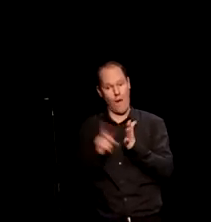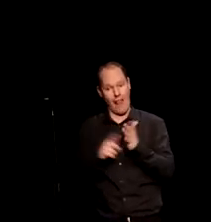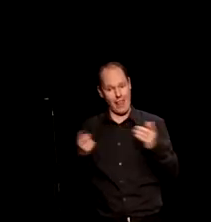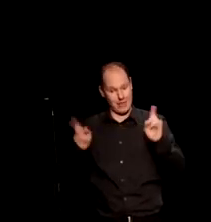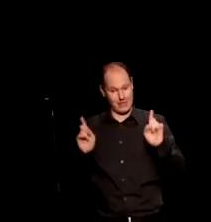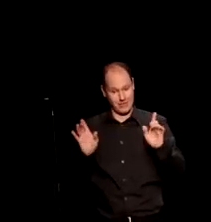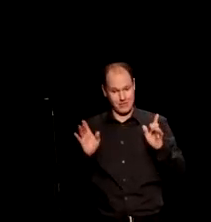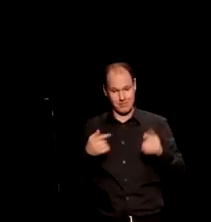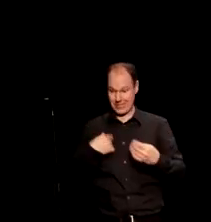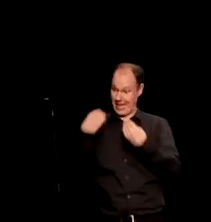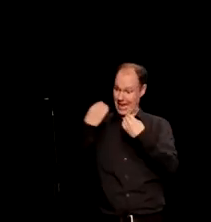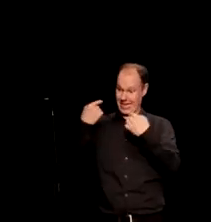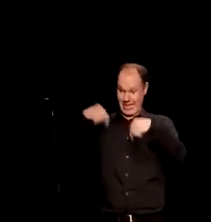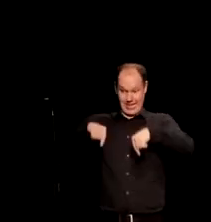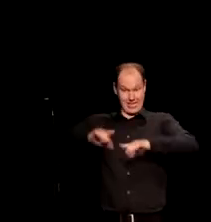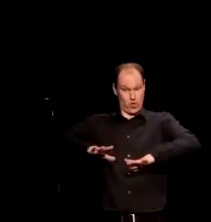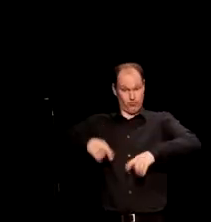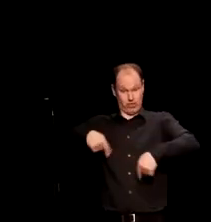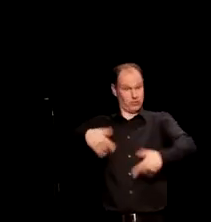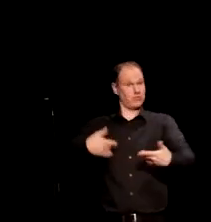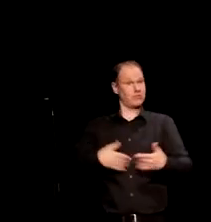this country.